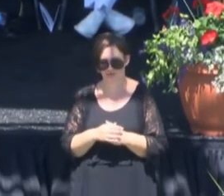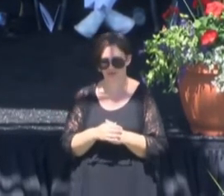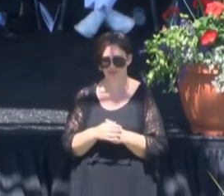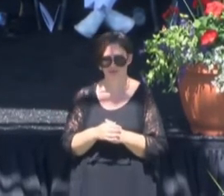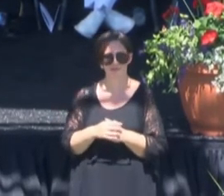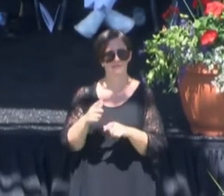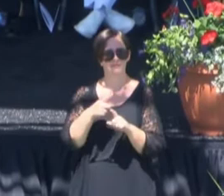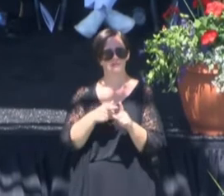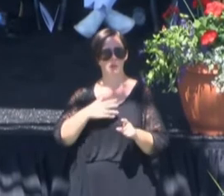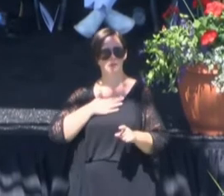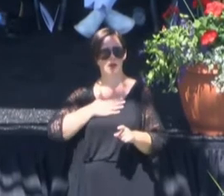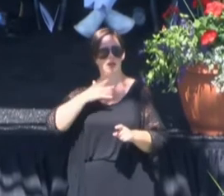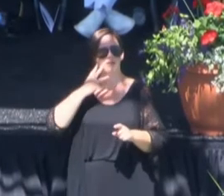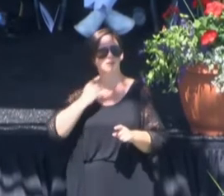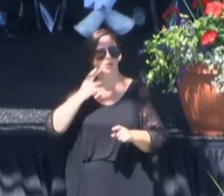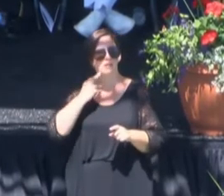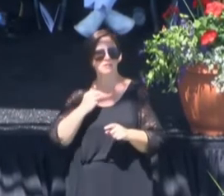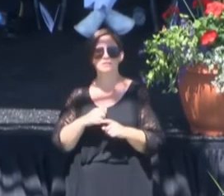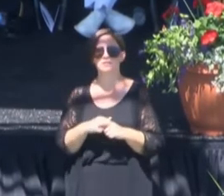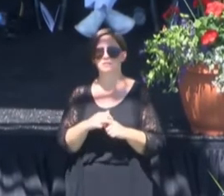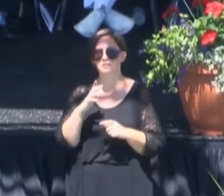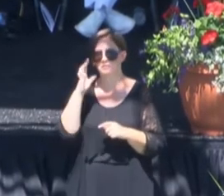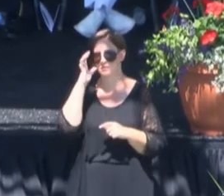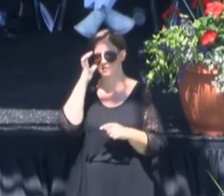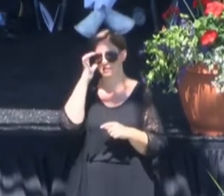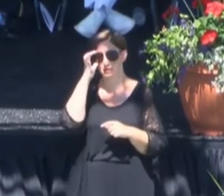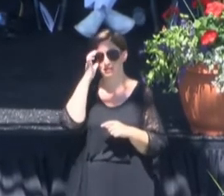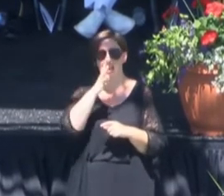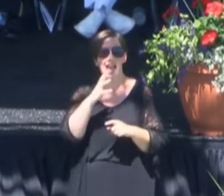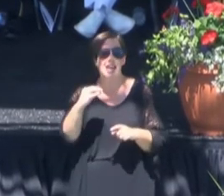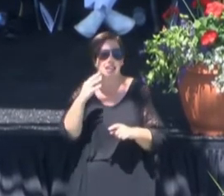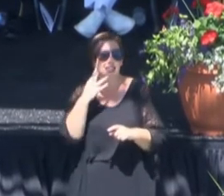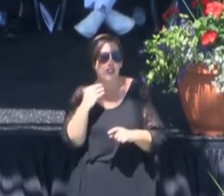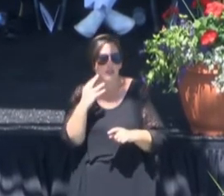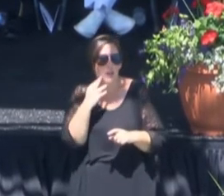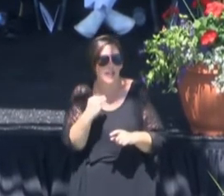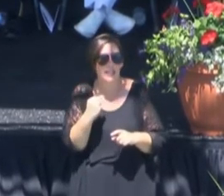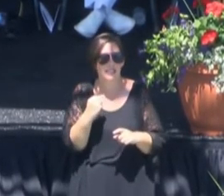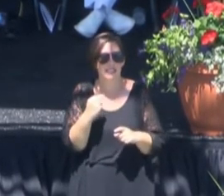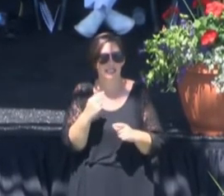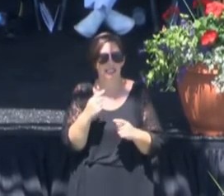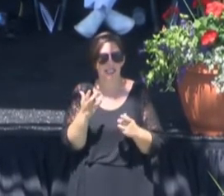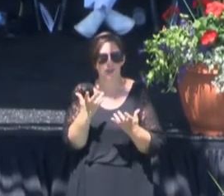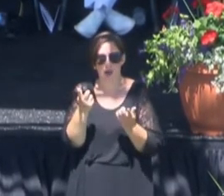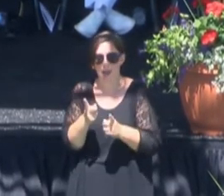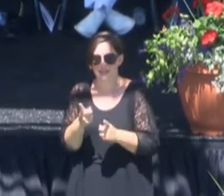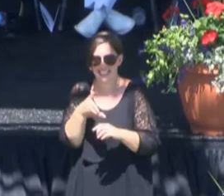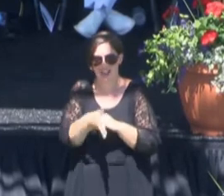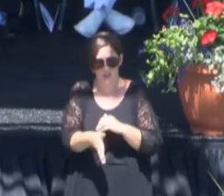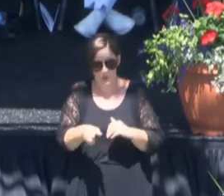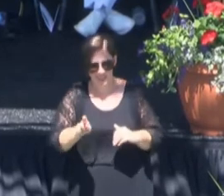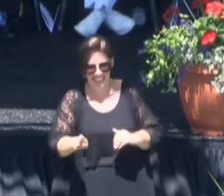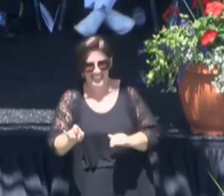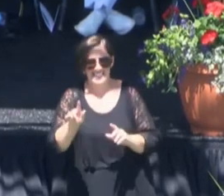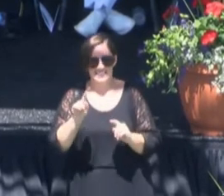Based on experience, and by the way, experience is what you get right after you need it,